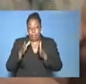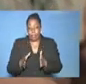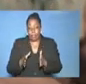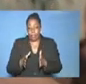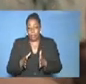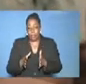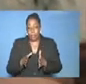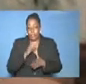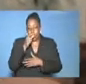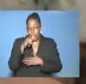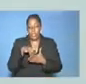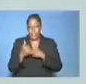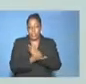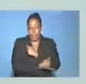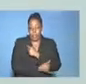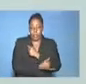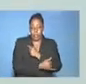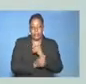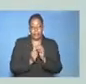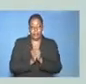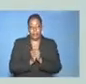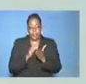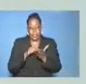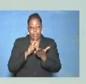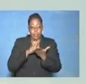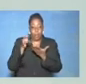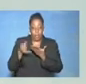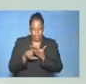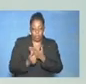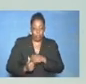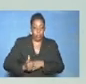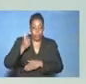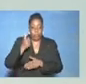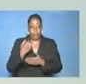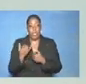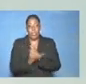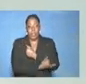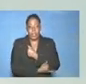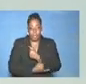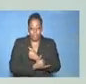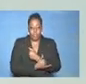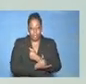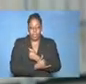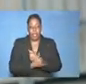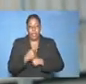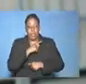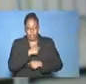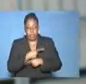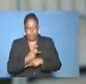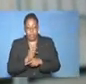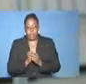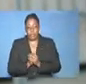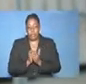continuing confidence in this country. And the project's expected to propel the country's tourism product. Starting in February, we're looking